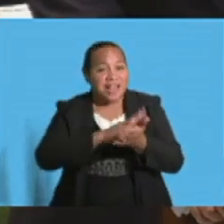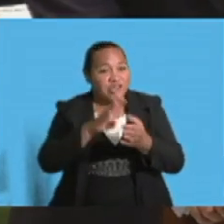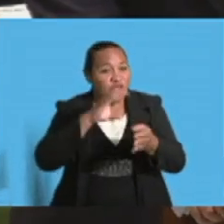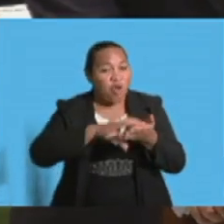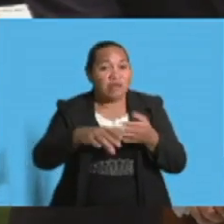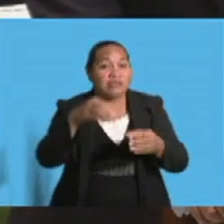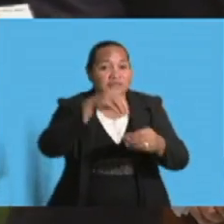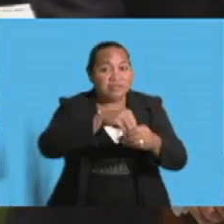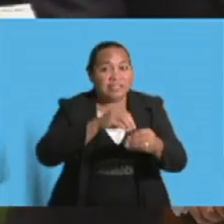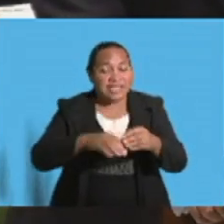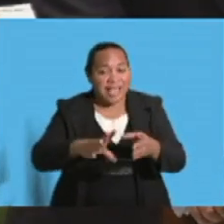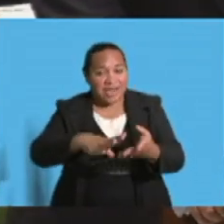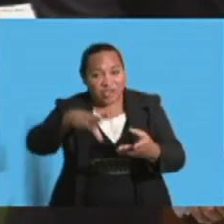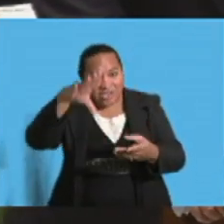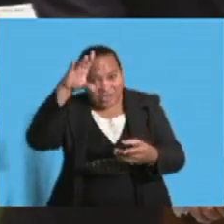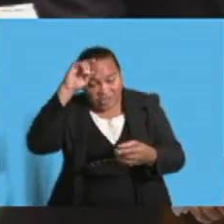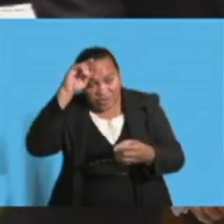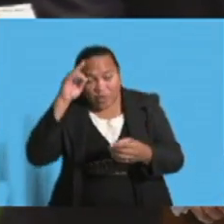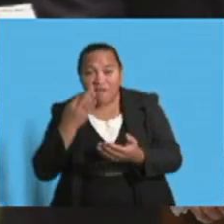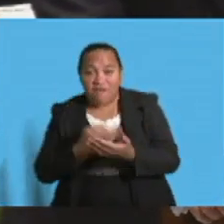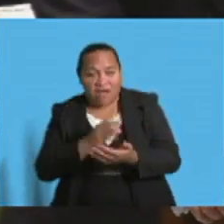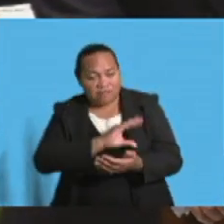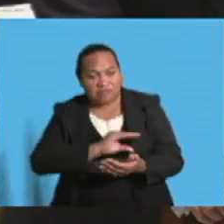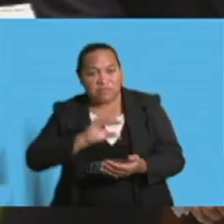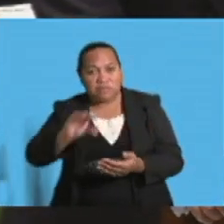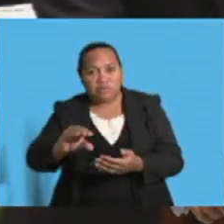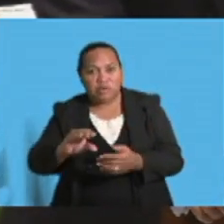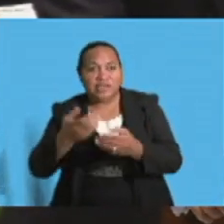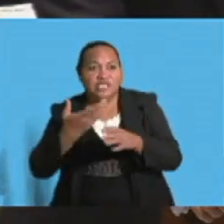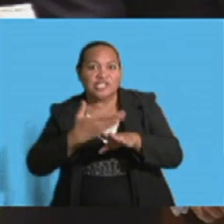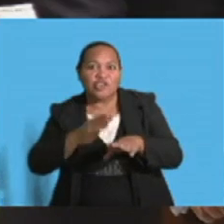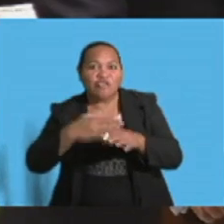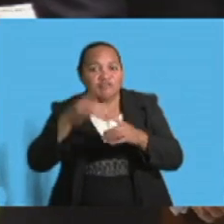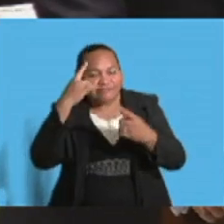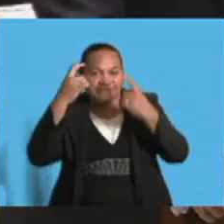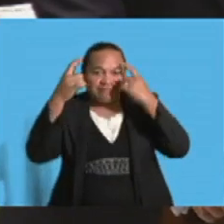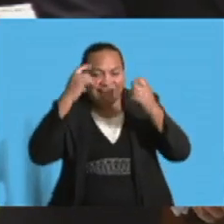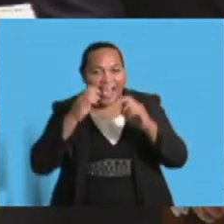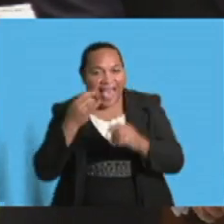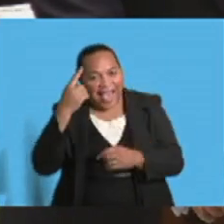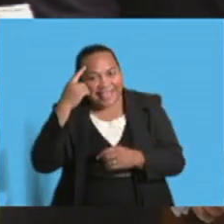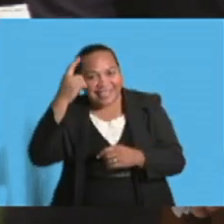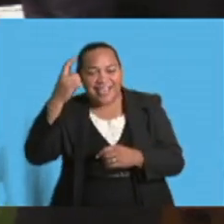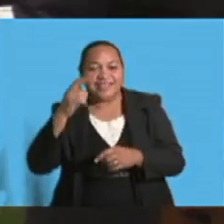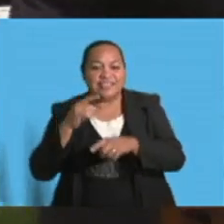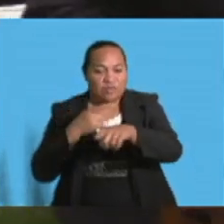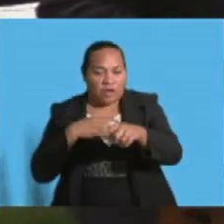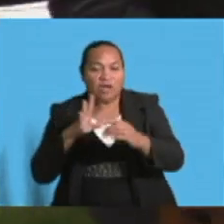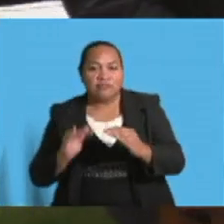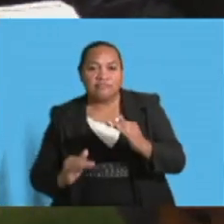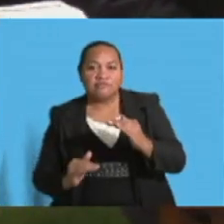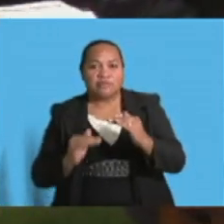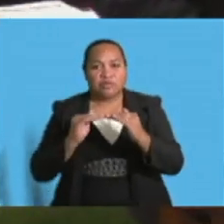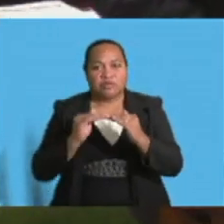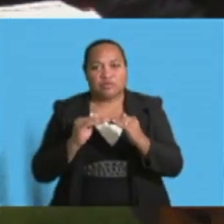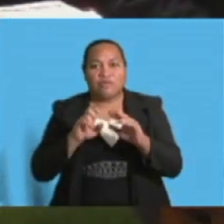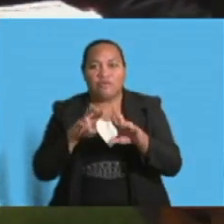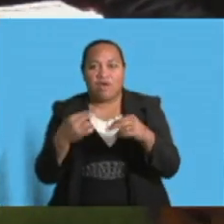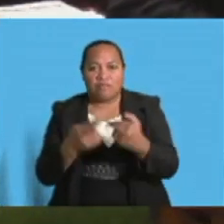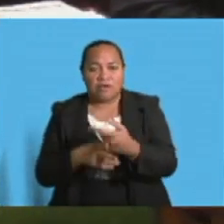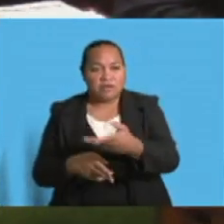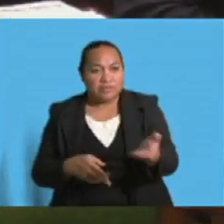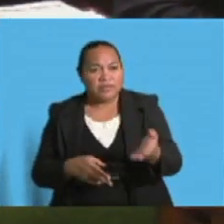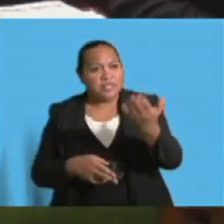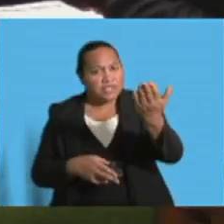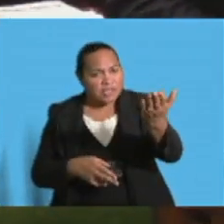managed to fund new and innovative ideas that have lifted the standard of living of Fijian families. Madam Speaker, Honourable Randondra spoke at length